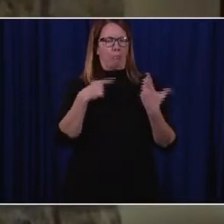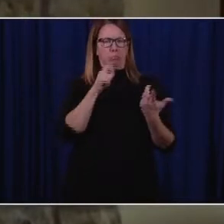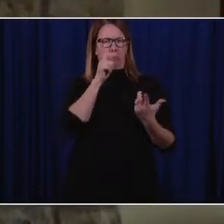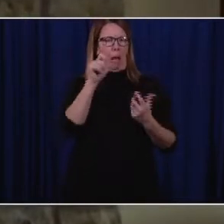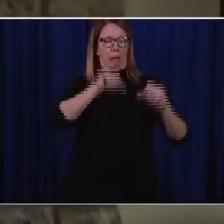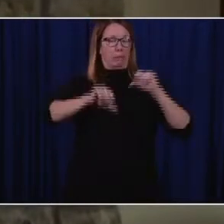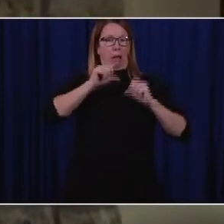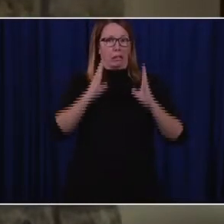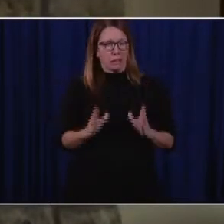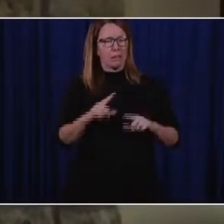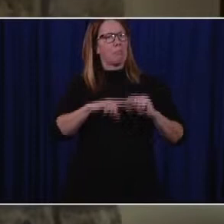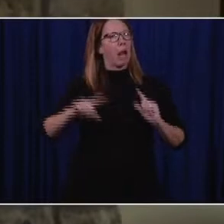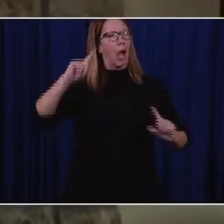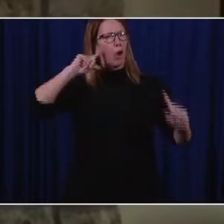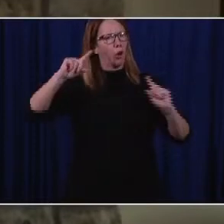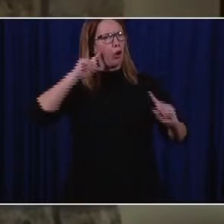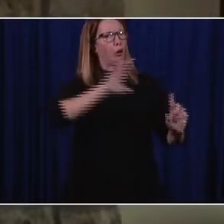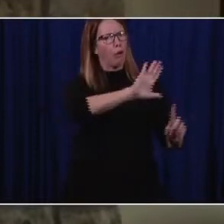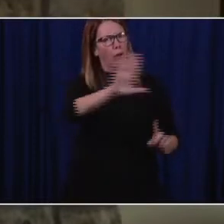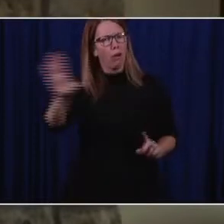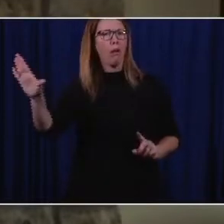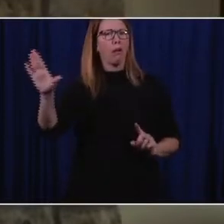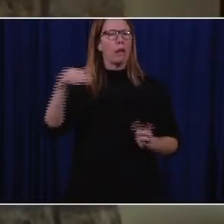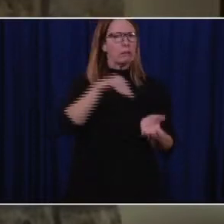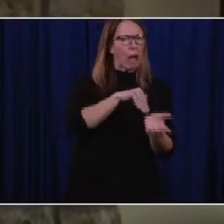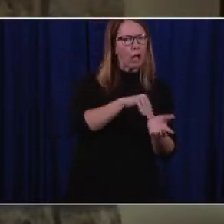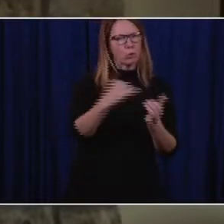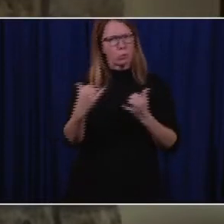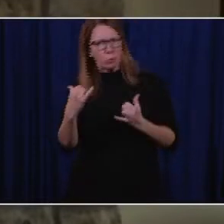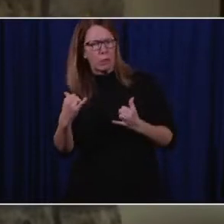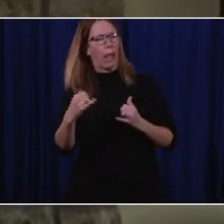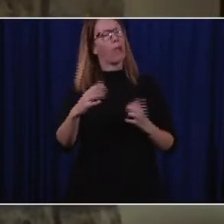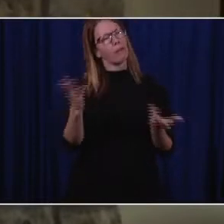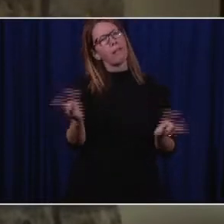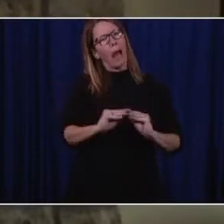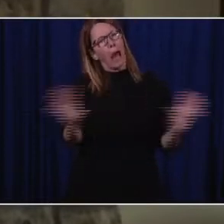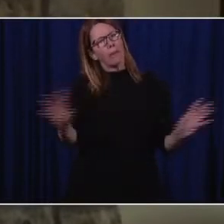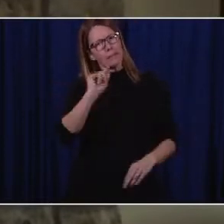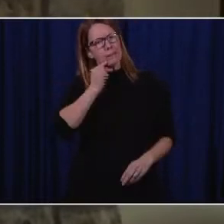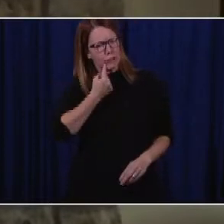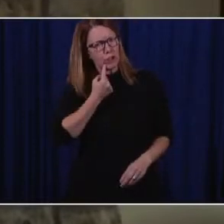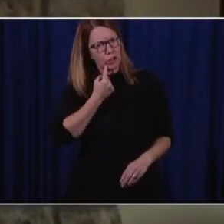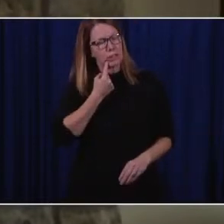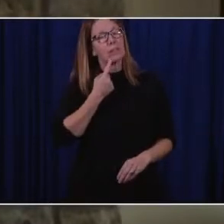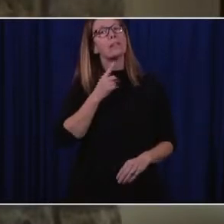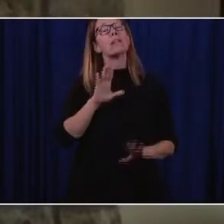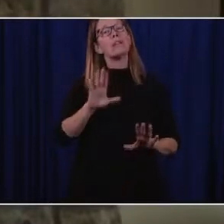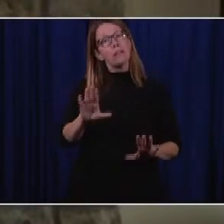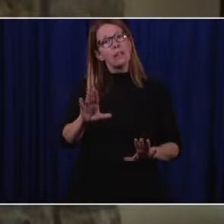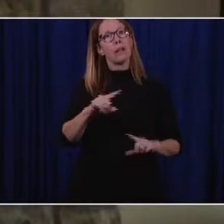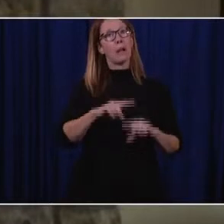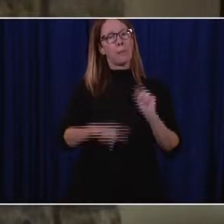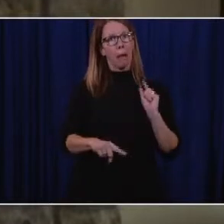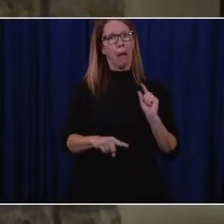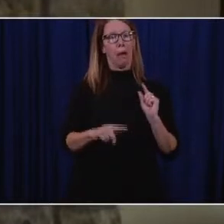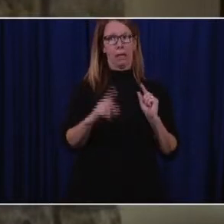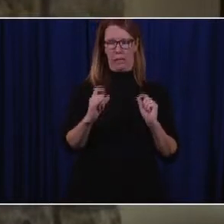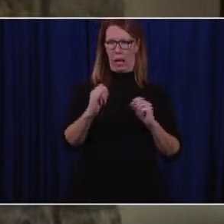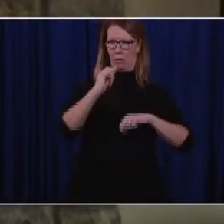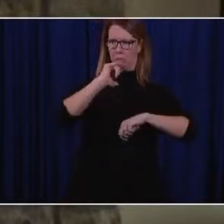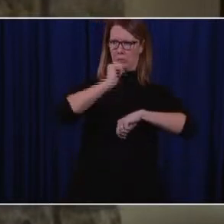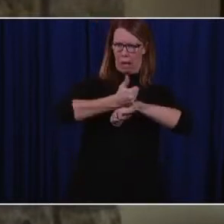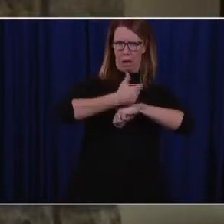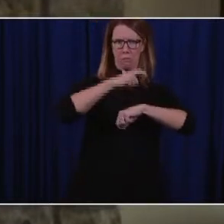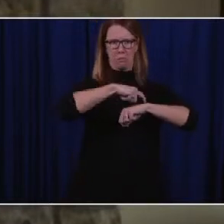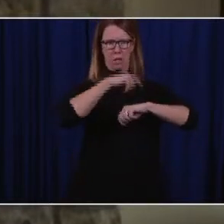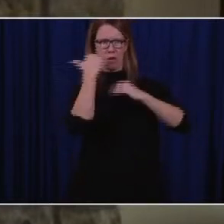of your healthcare workers today, obviously this thing is very serious and we should all take it seriously. But now you've instituted the curfew in Ohio,